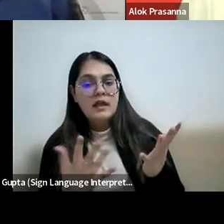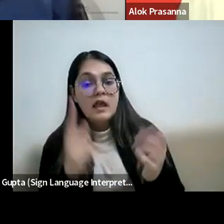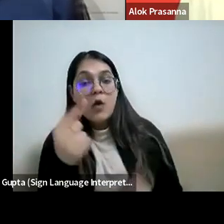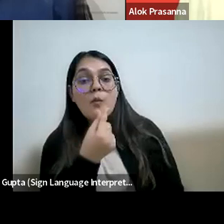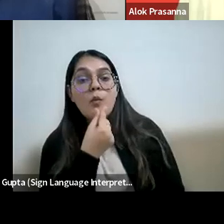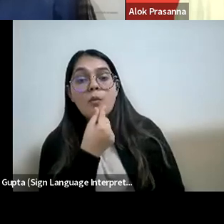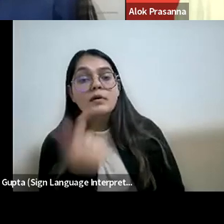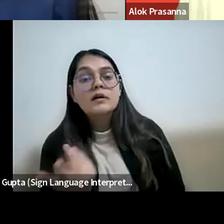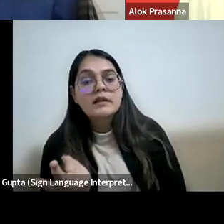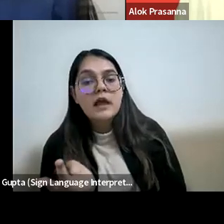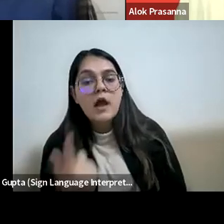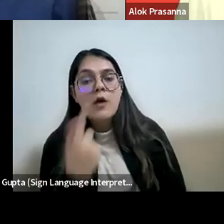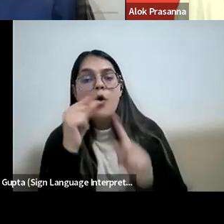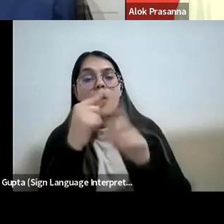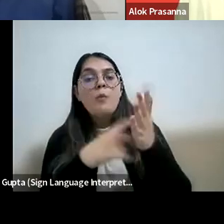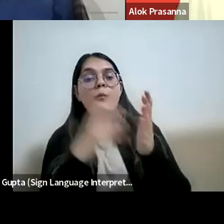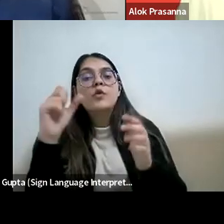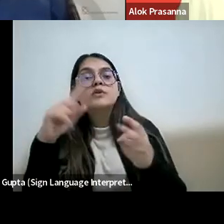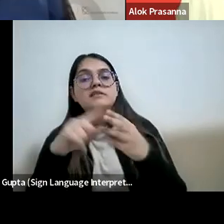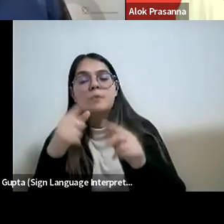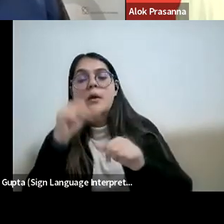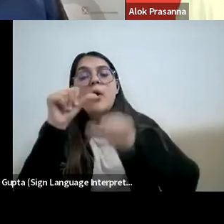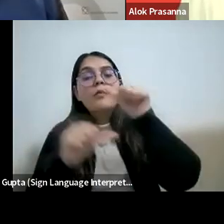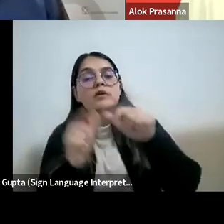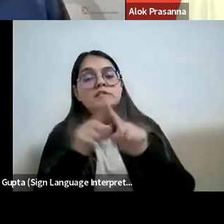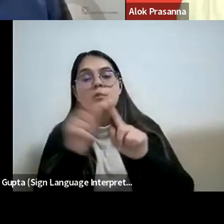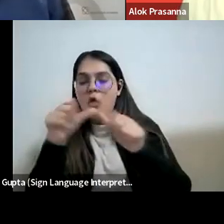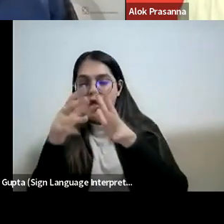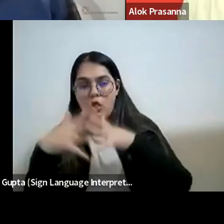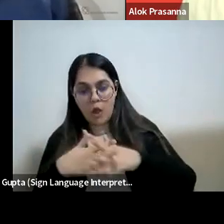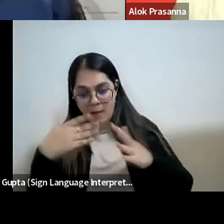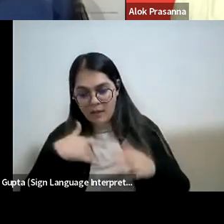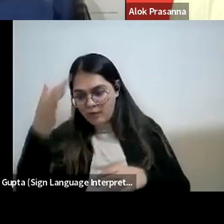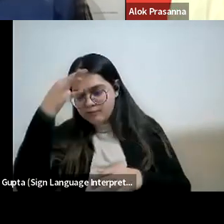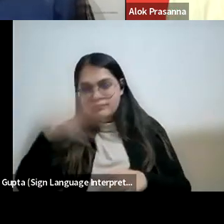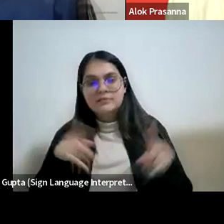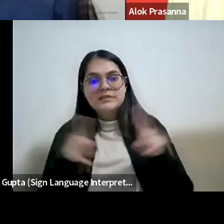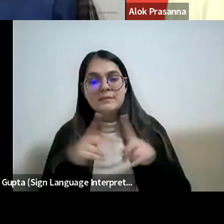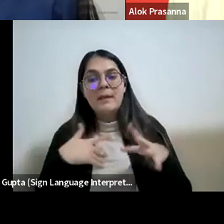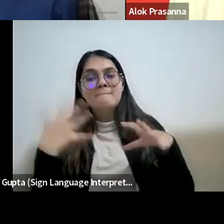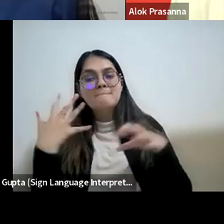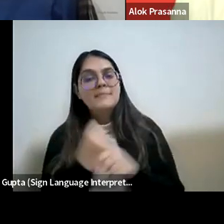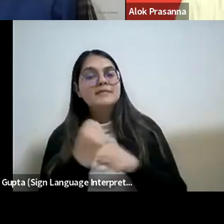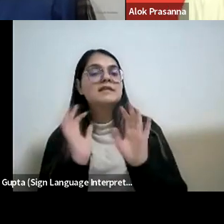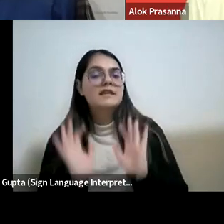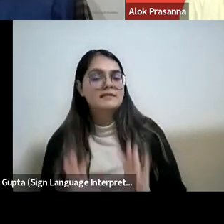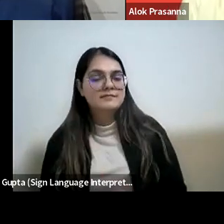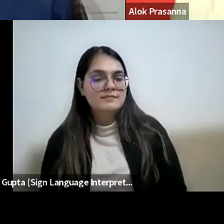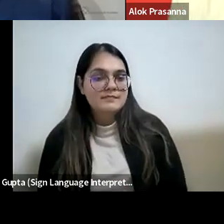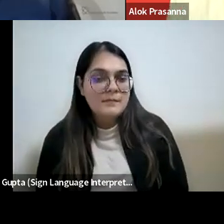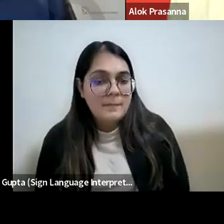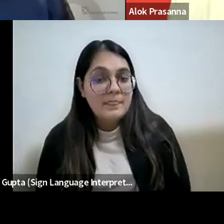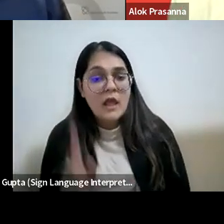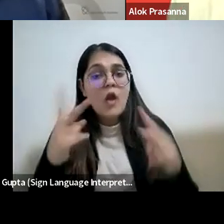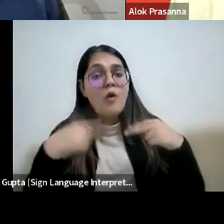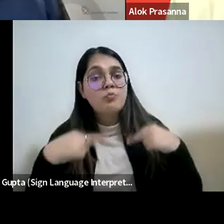use procedure prescribed by law, and look at where it has taken us. So this is, and the courts have